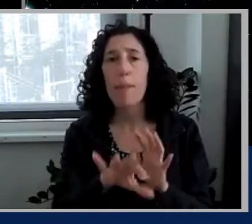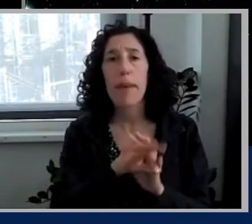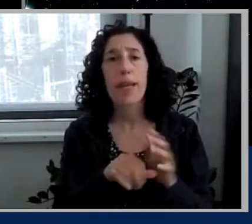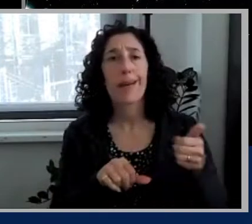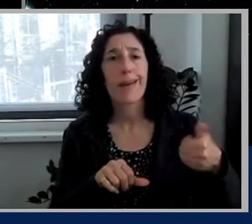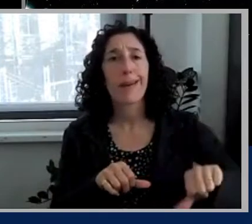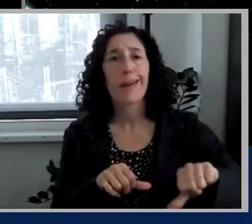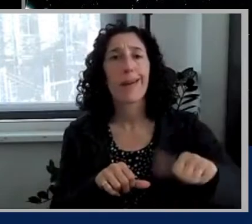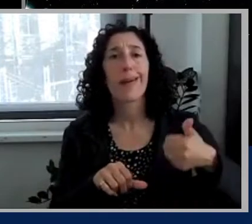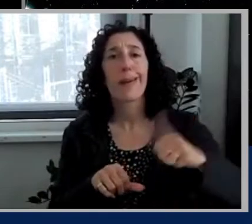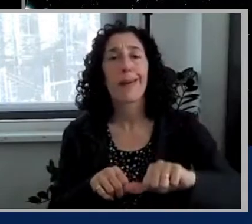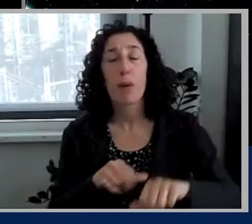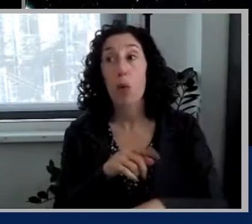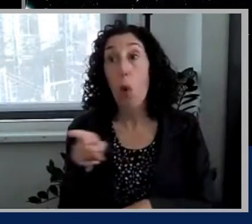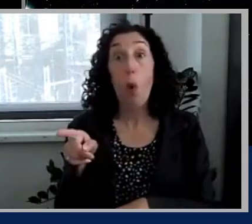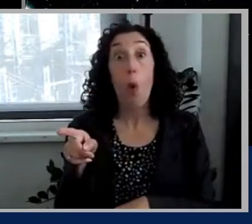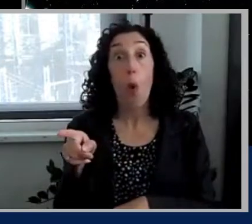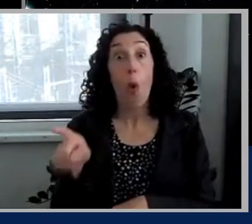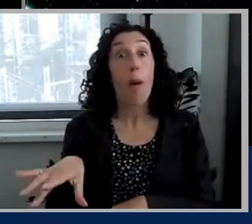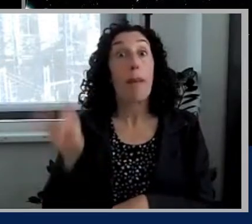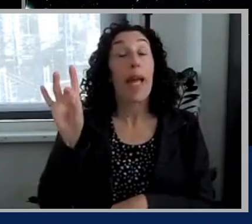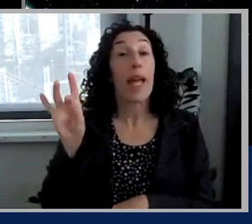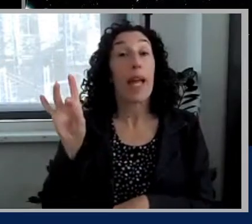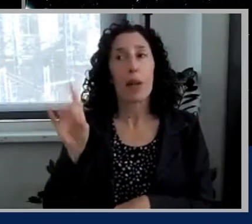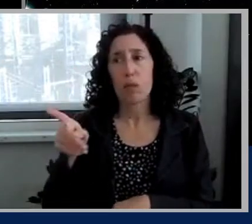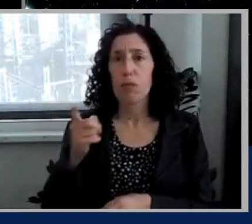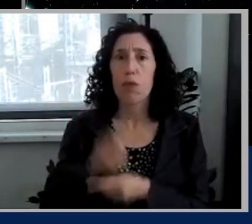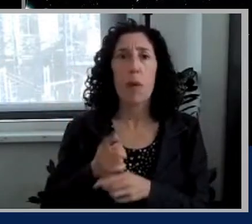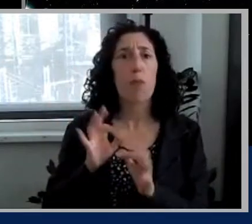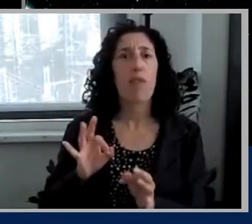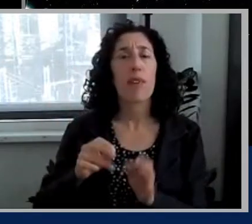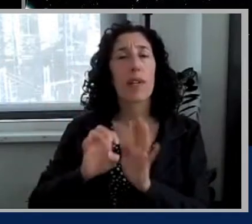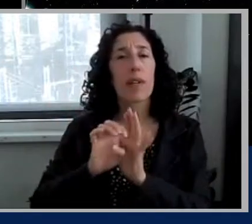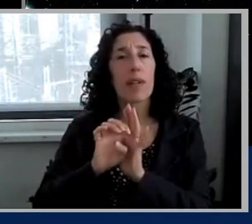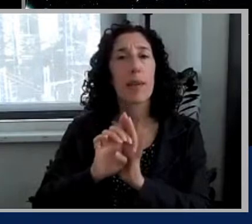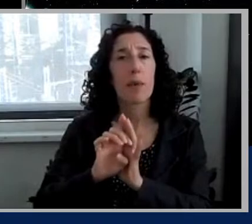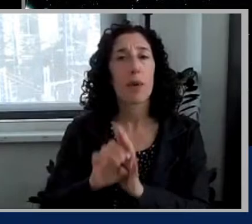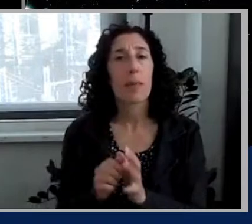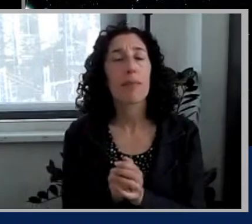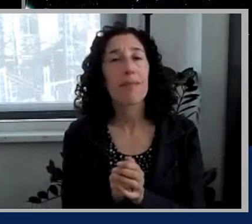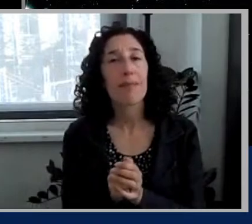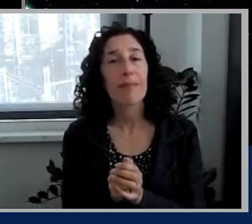very textured sound. And then the stars, they're just